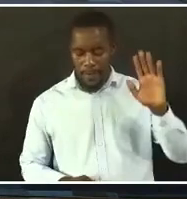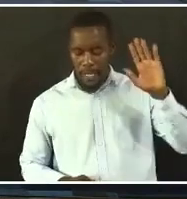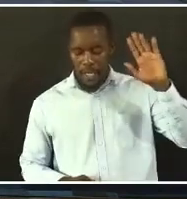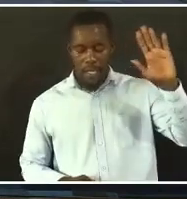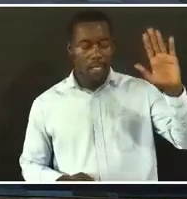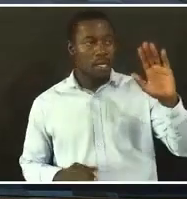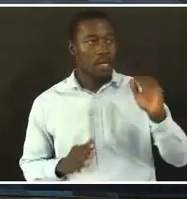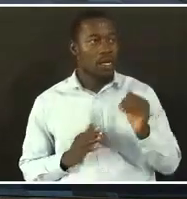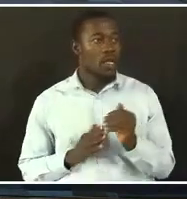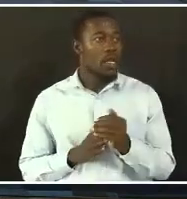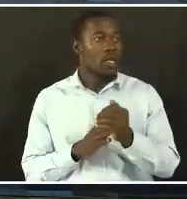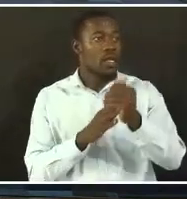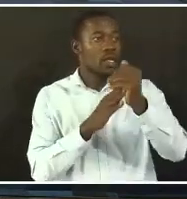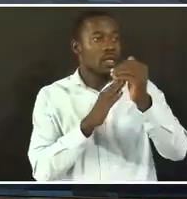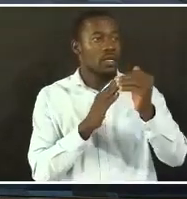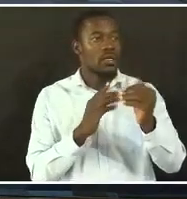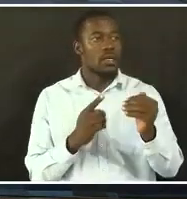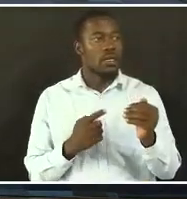He